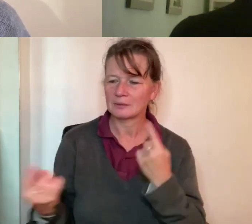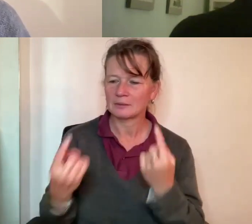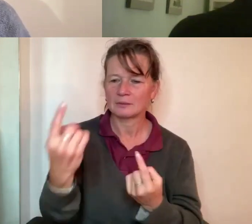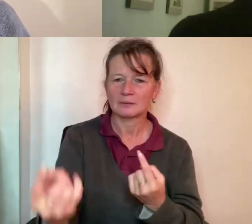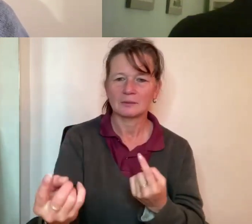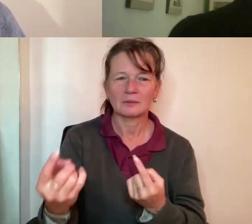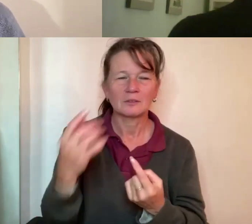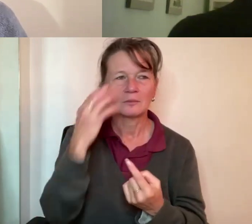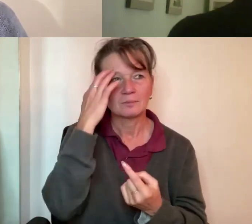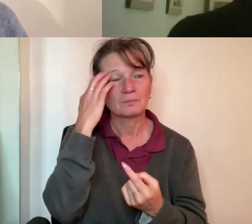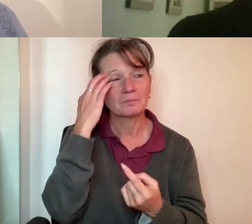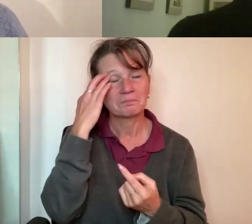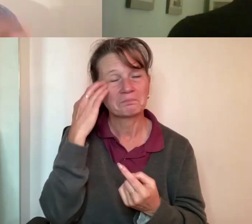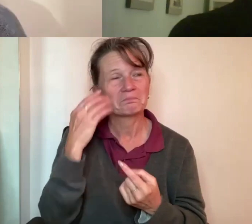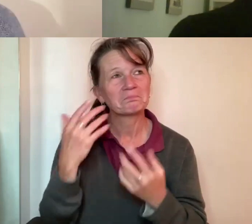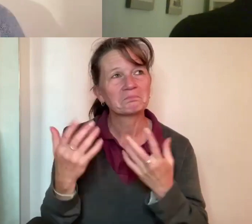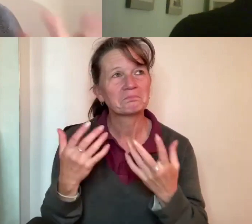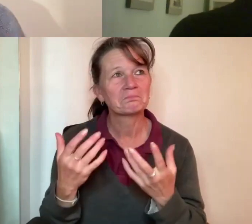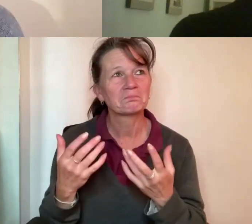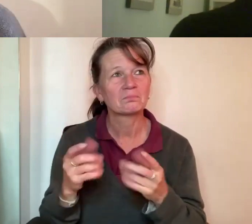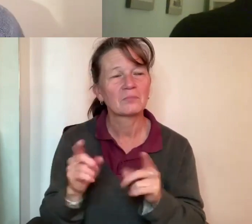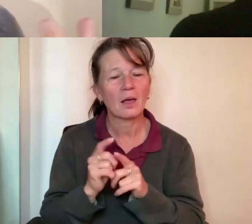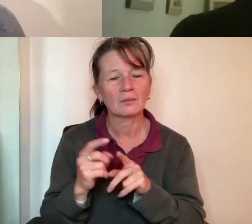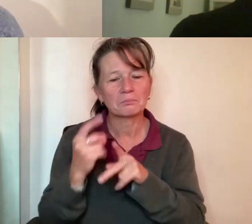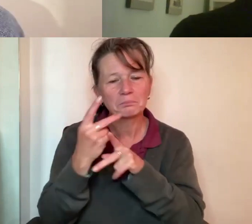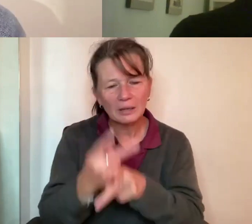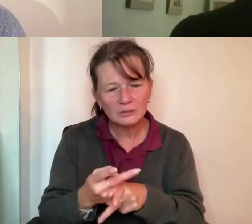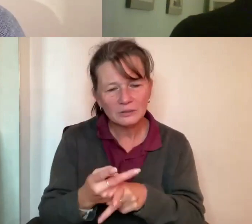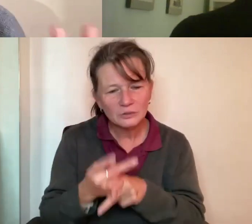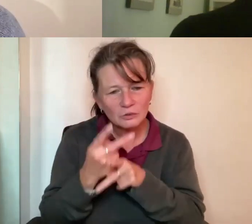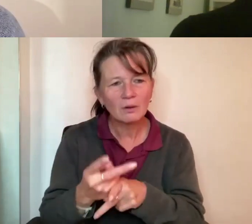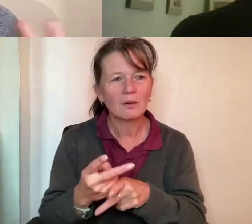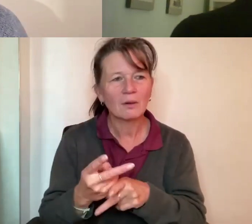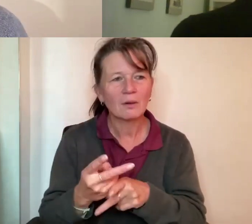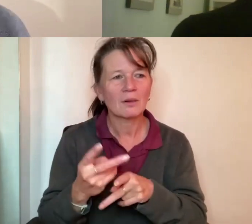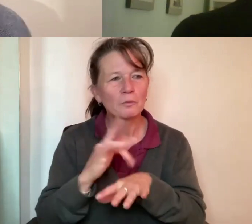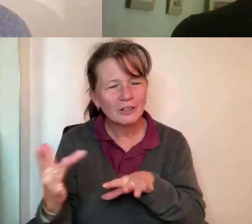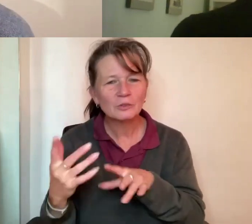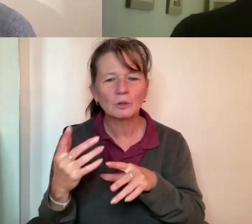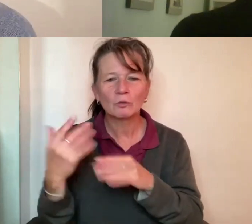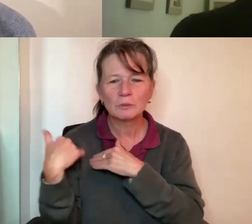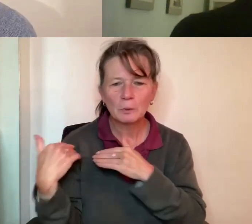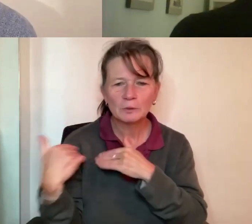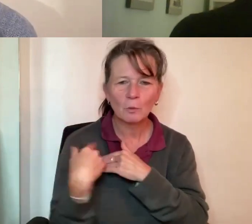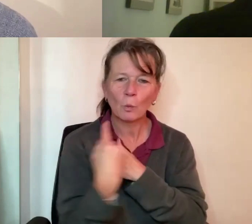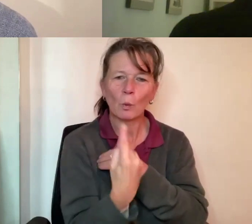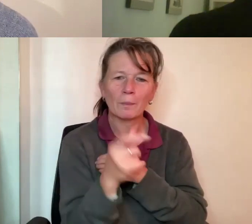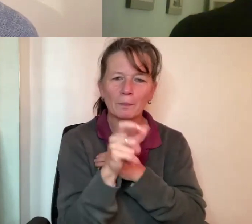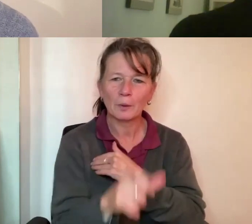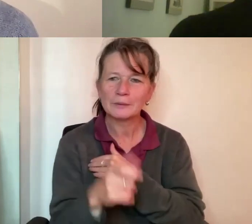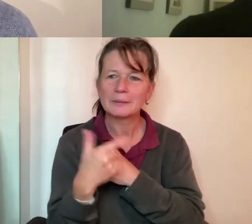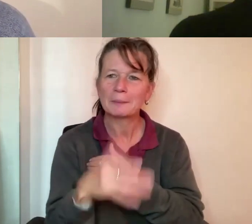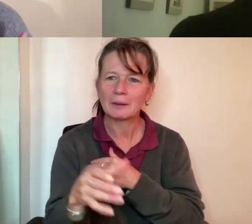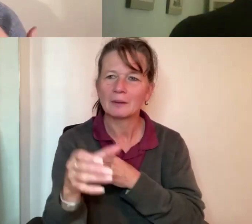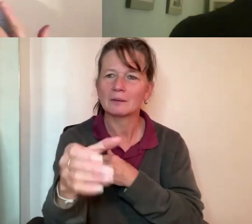kind of pastoral and professional responsibility for one of the people recruited through the open